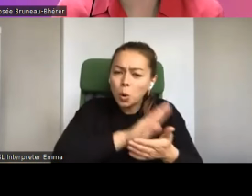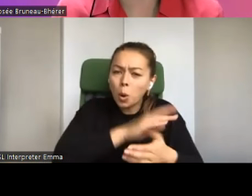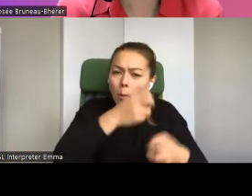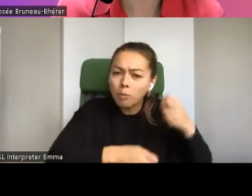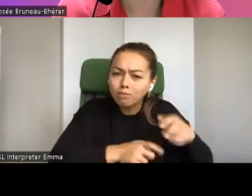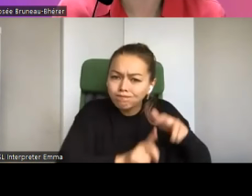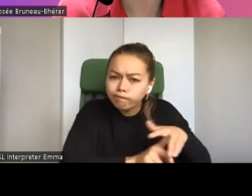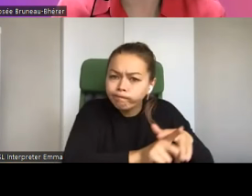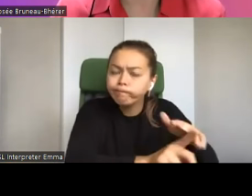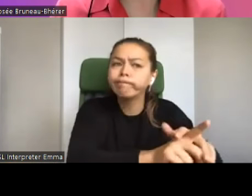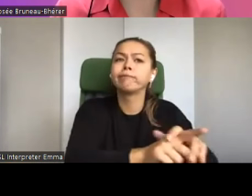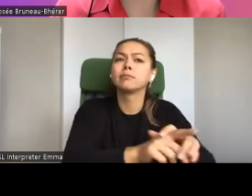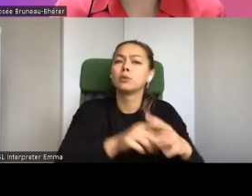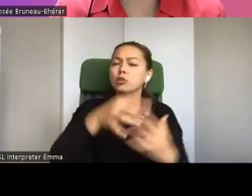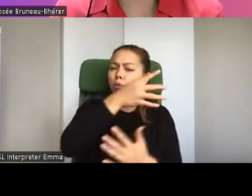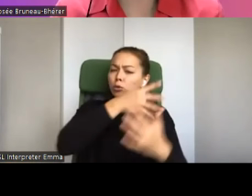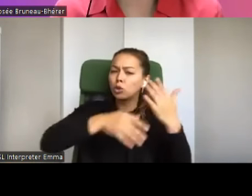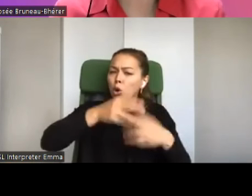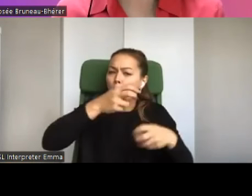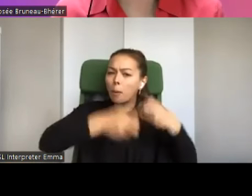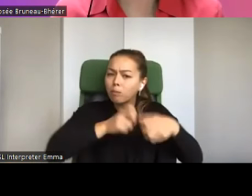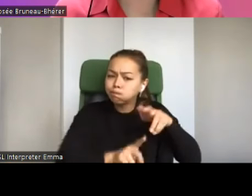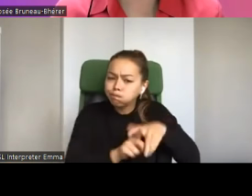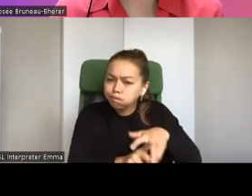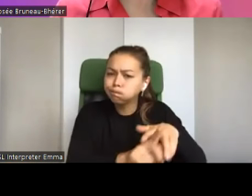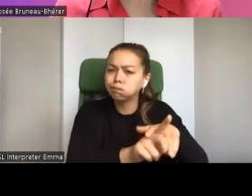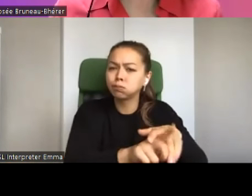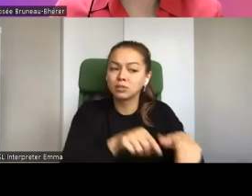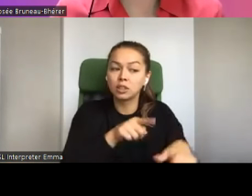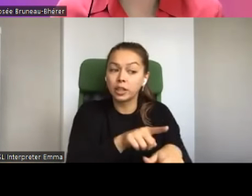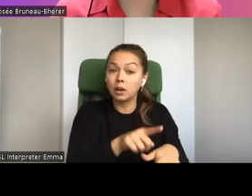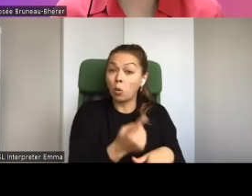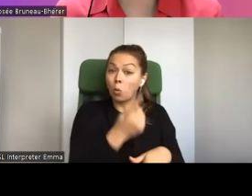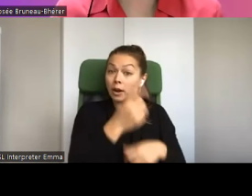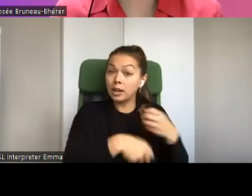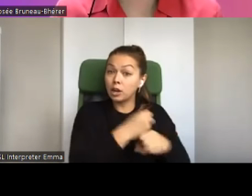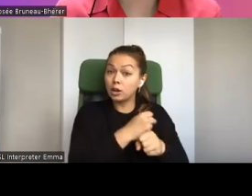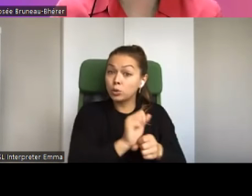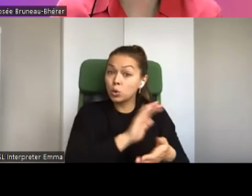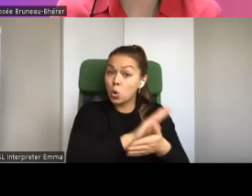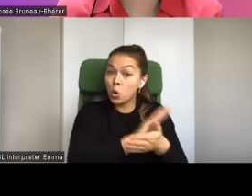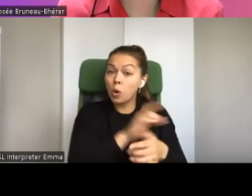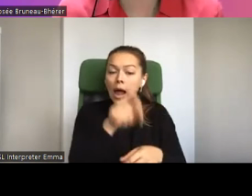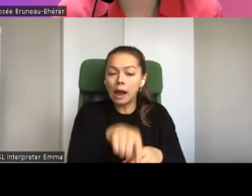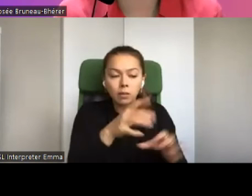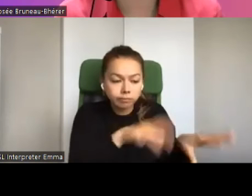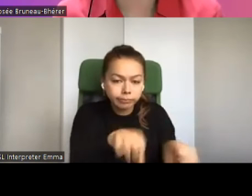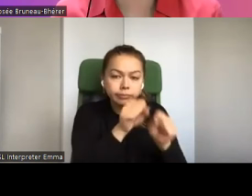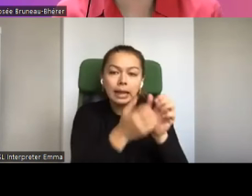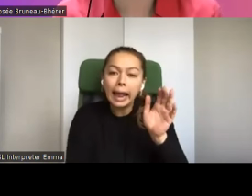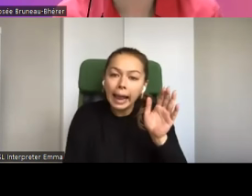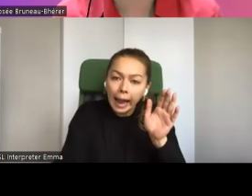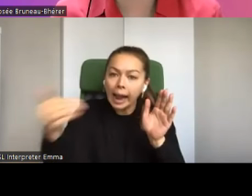done 1 year over again. He doesn't have any friends at all, and he opposes to what